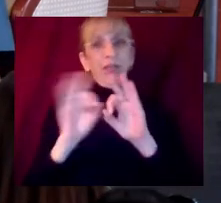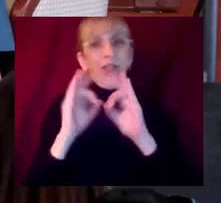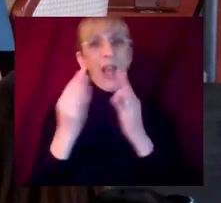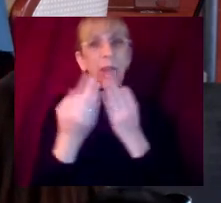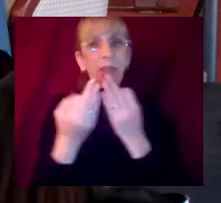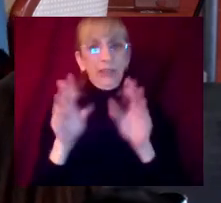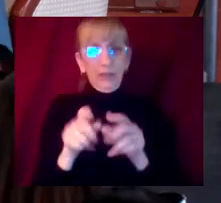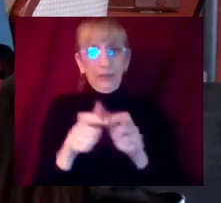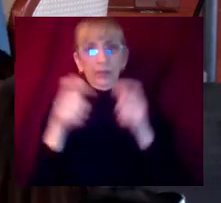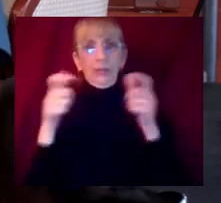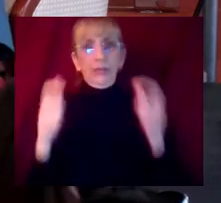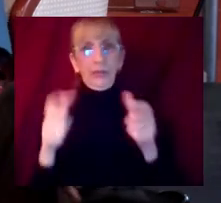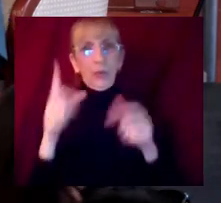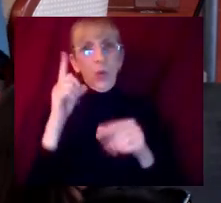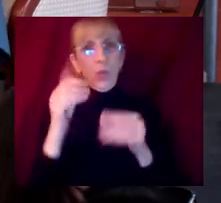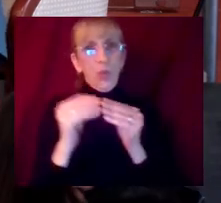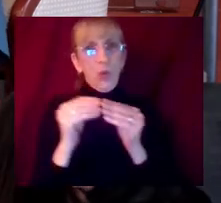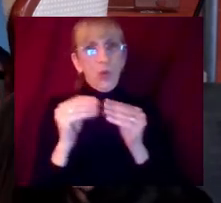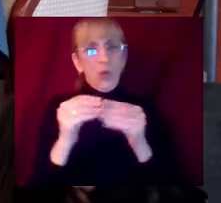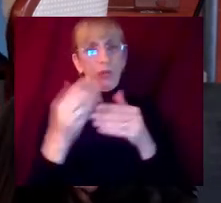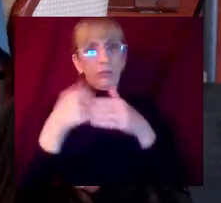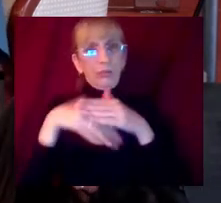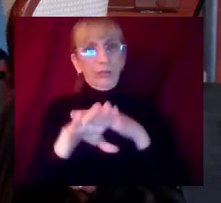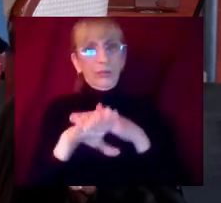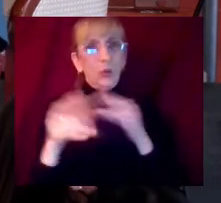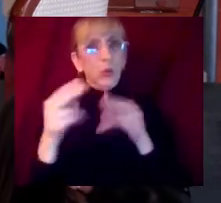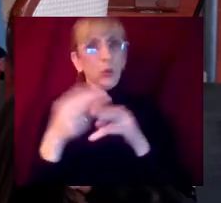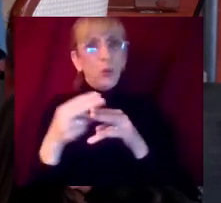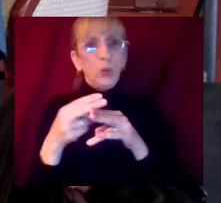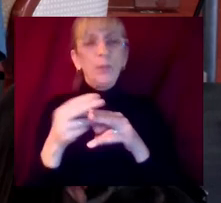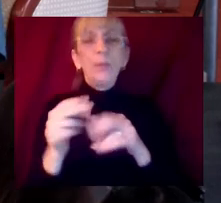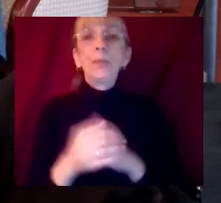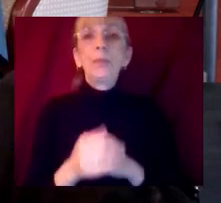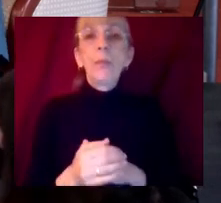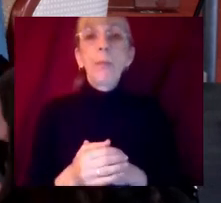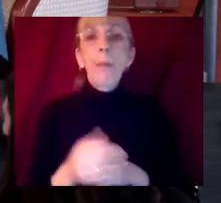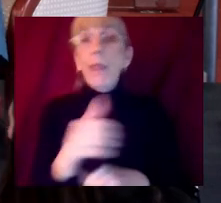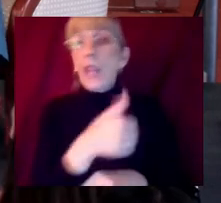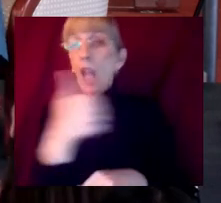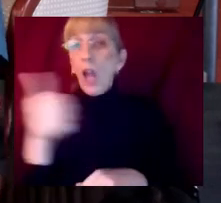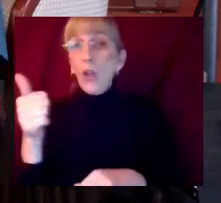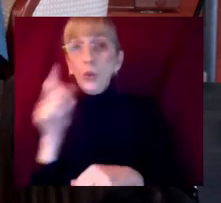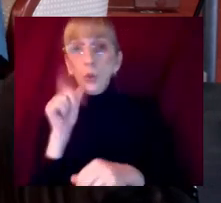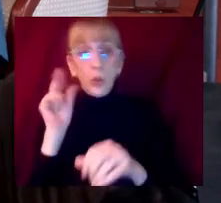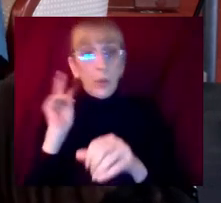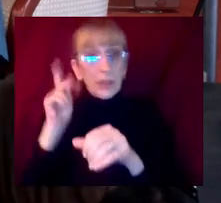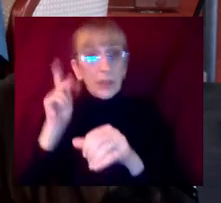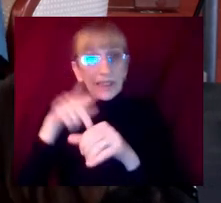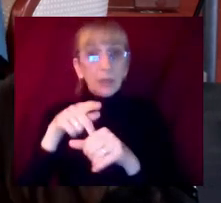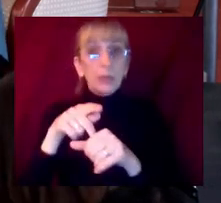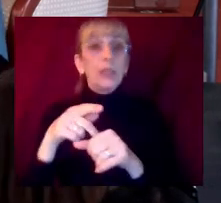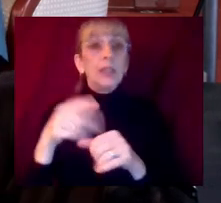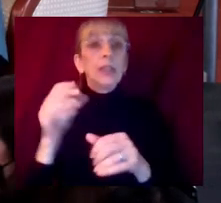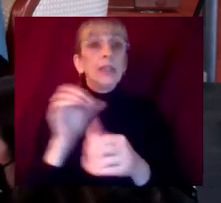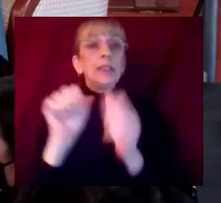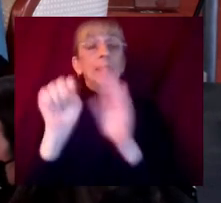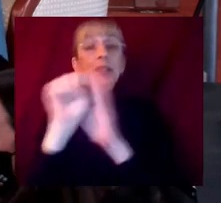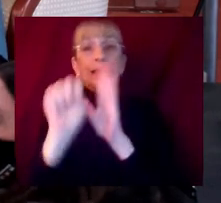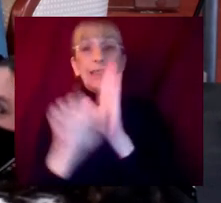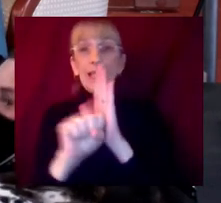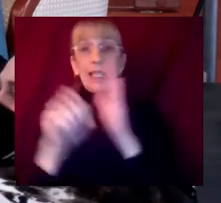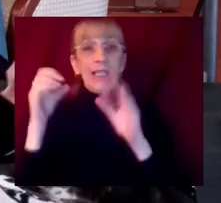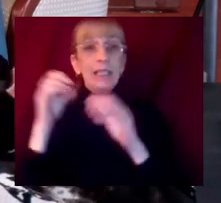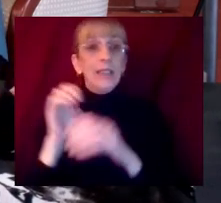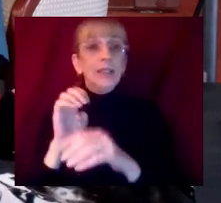know. Jack will be on that list. And we have others who've participated as well. Our state engineer, who's children, and we've